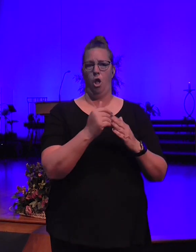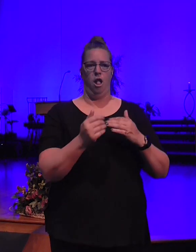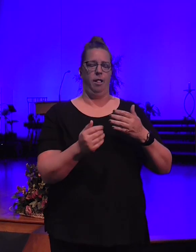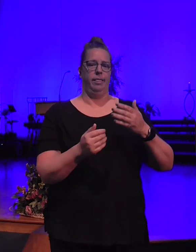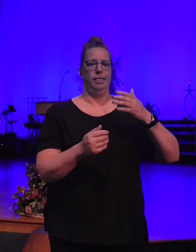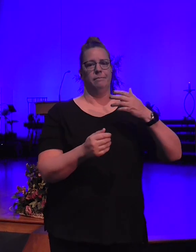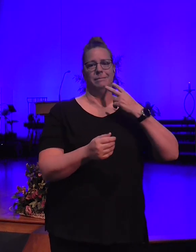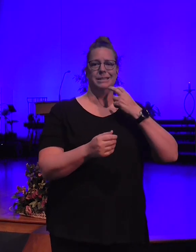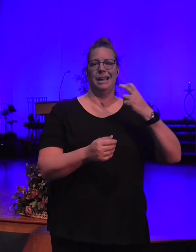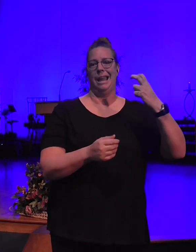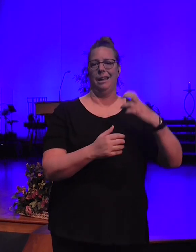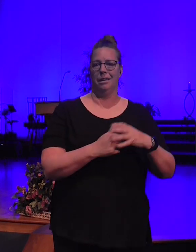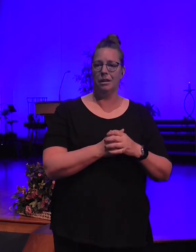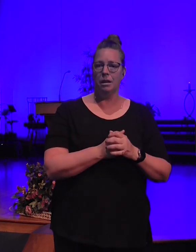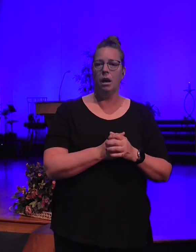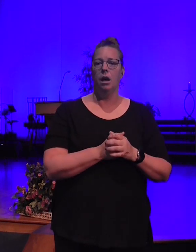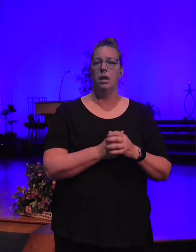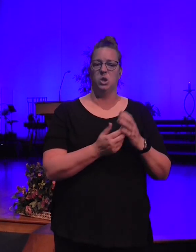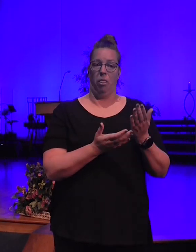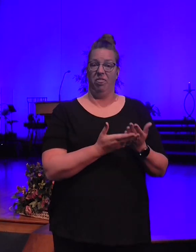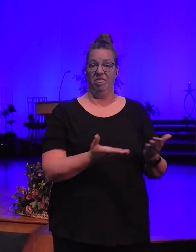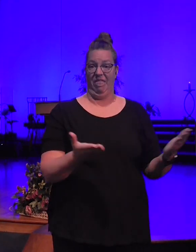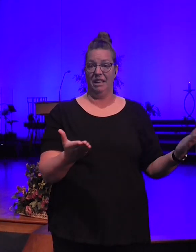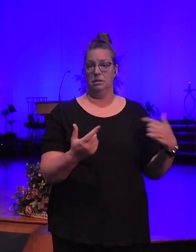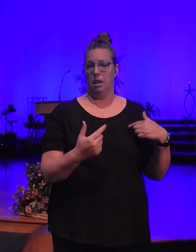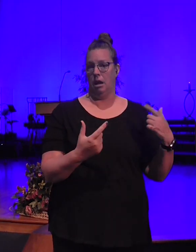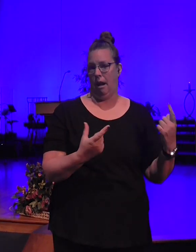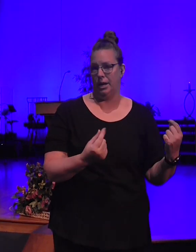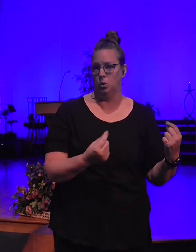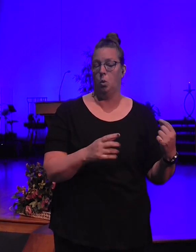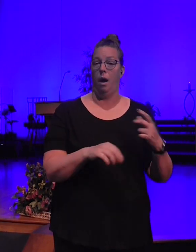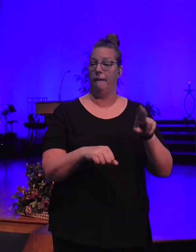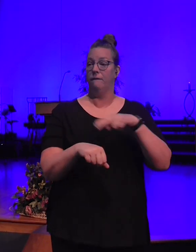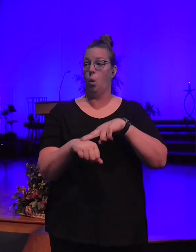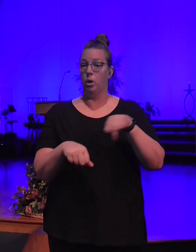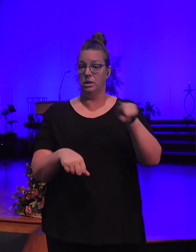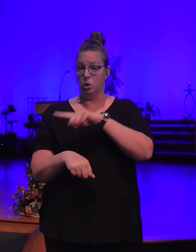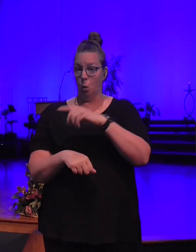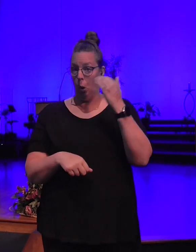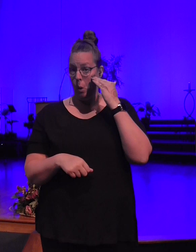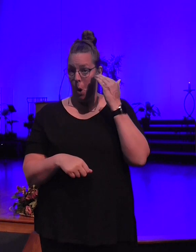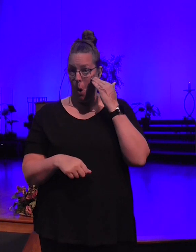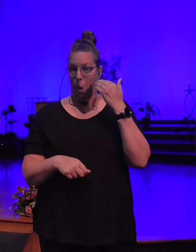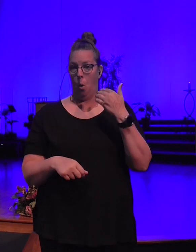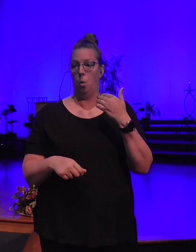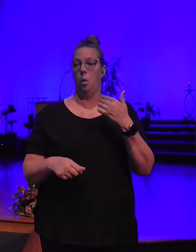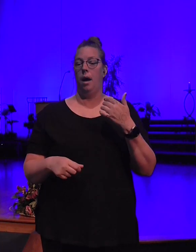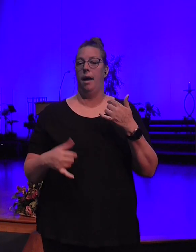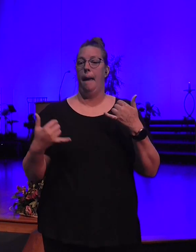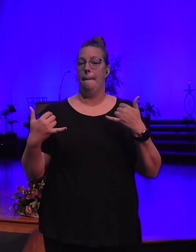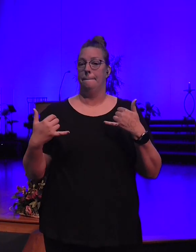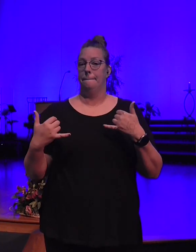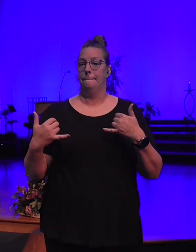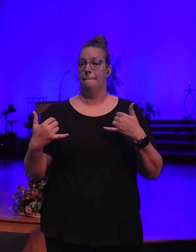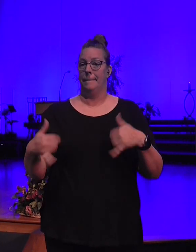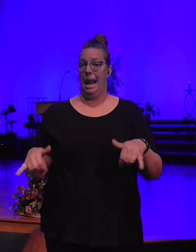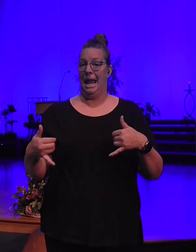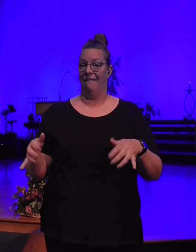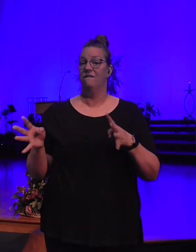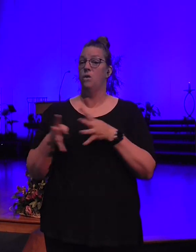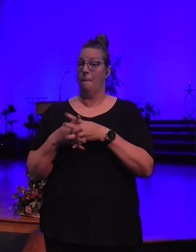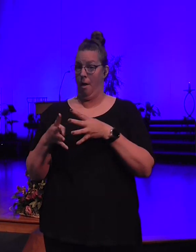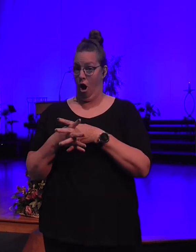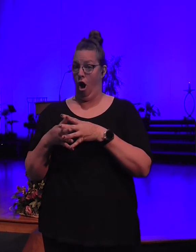And so there were things that I did. And then, of course, some of you know, I played football with the neighborhood